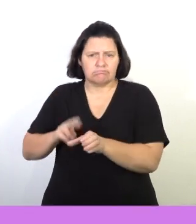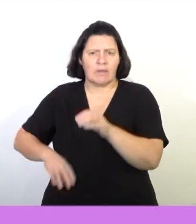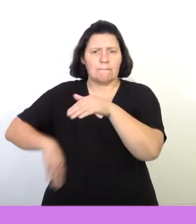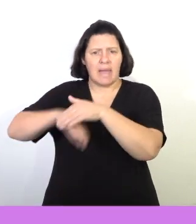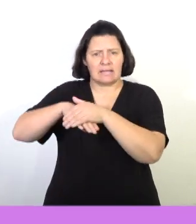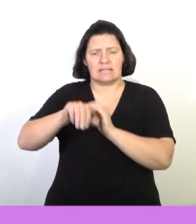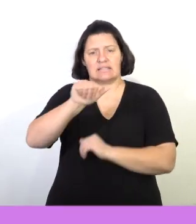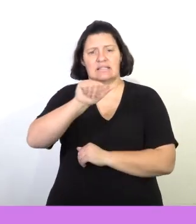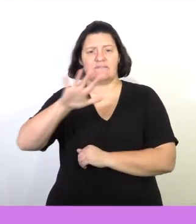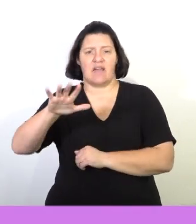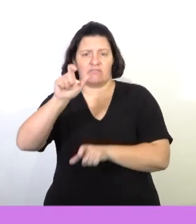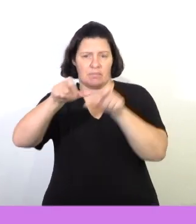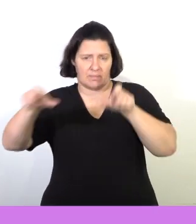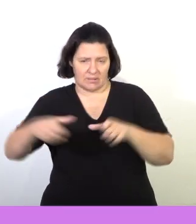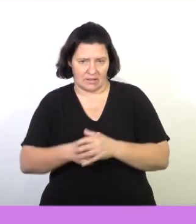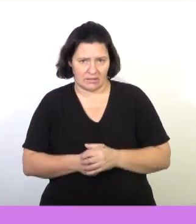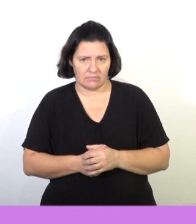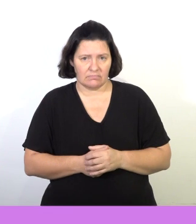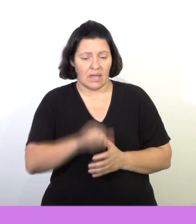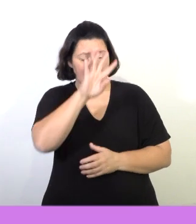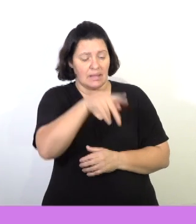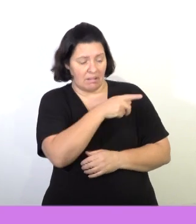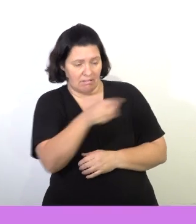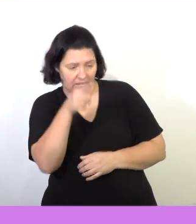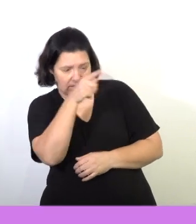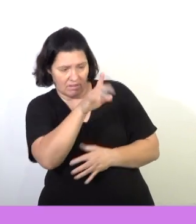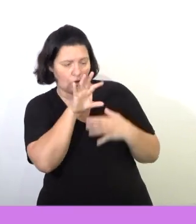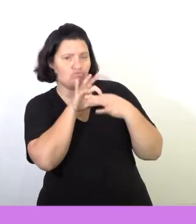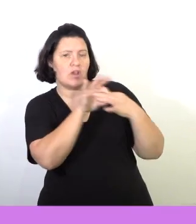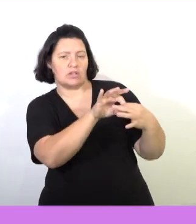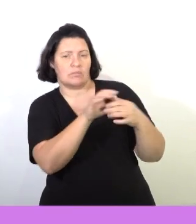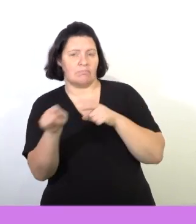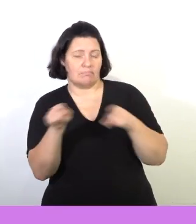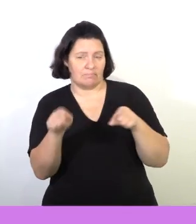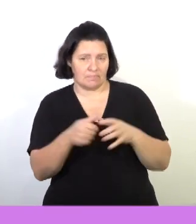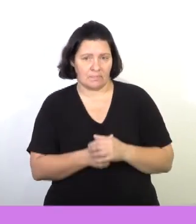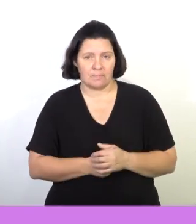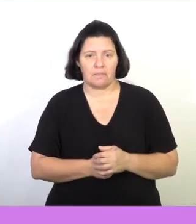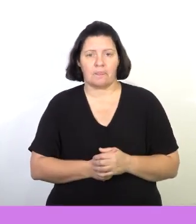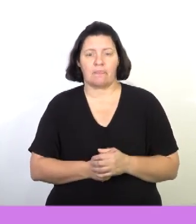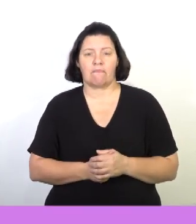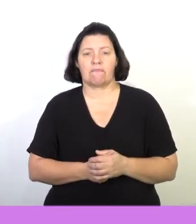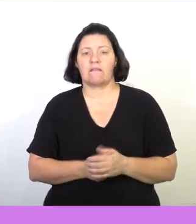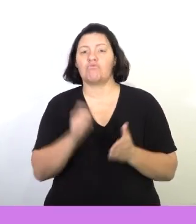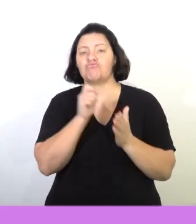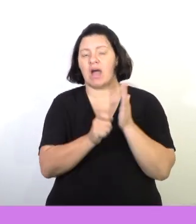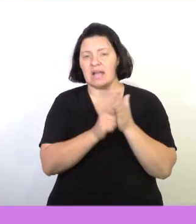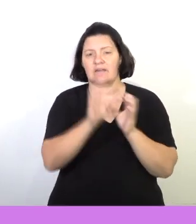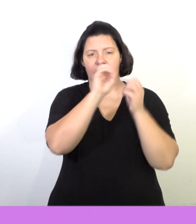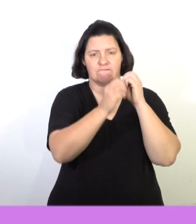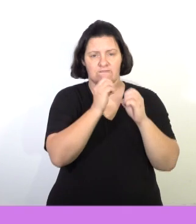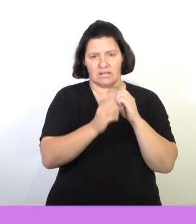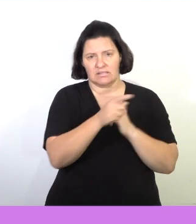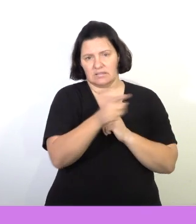a maximum of 65 passengers. The table below represents the relationship. All right, write